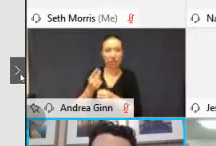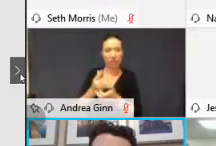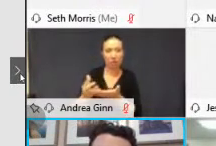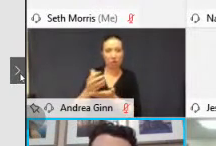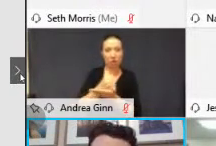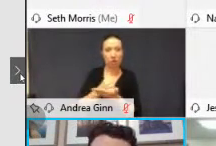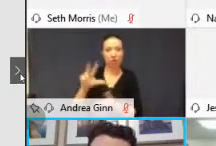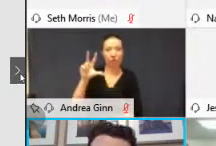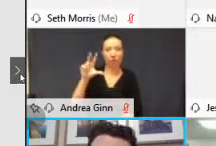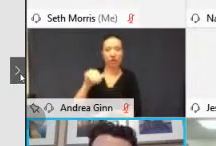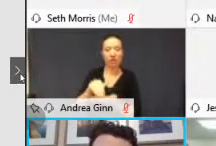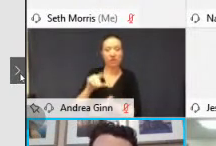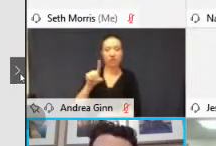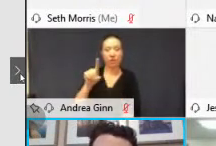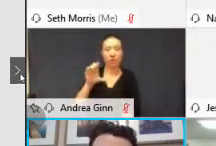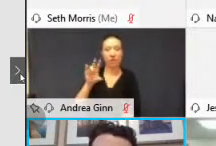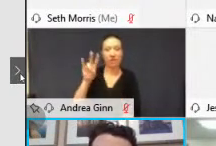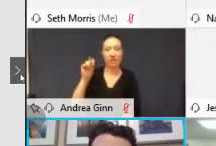$30,170 per year, or the